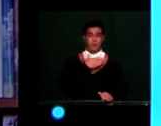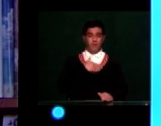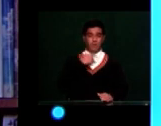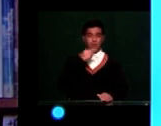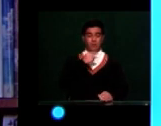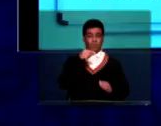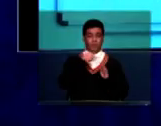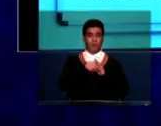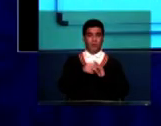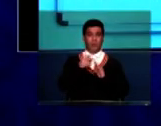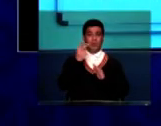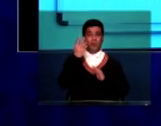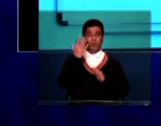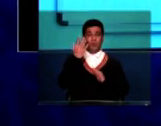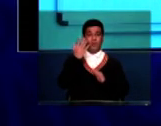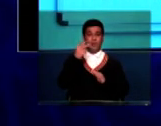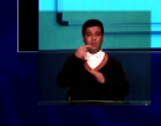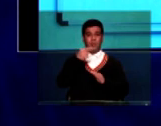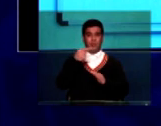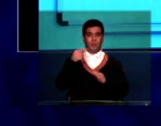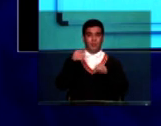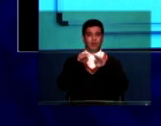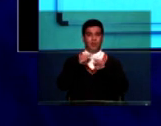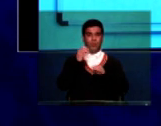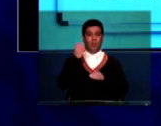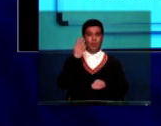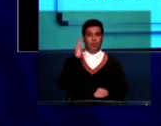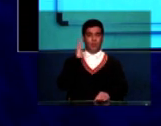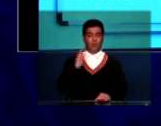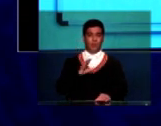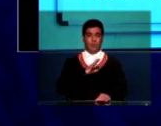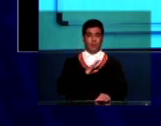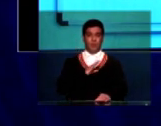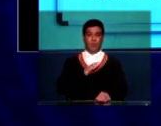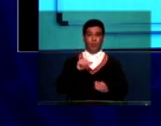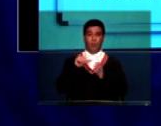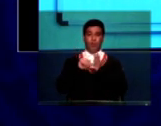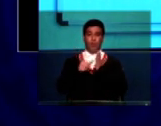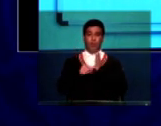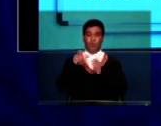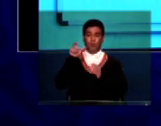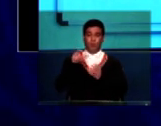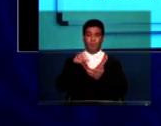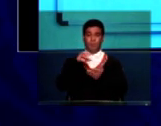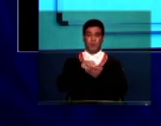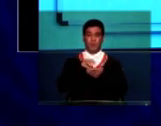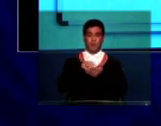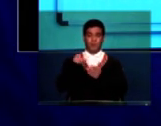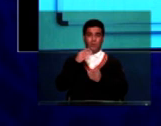uning ehtimolligi 25 dan 14 ga teng bo'ldi. 16 nafar mantini yoqtirganlar